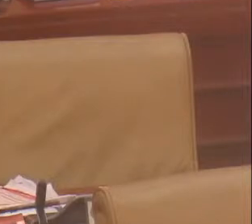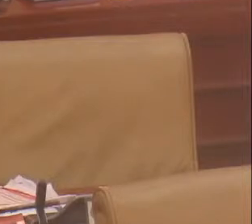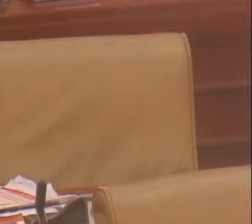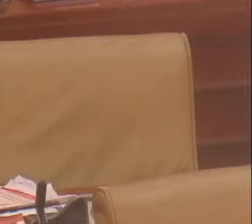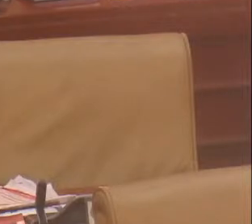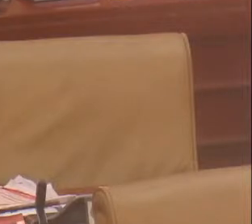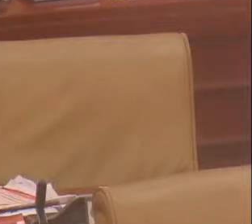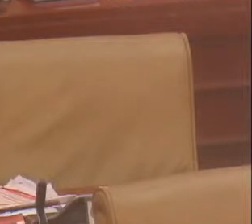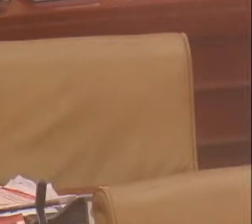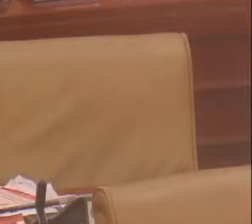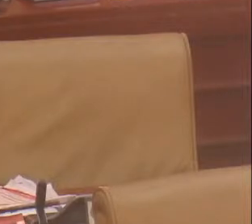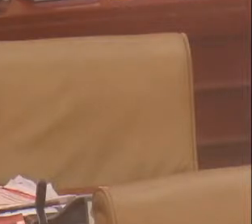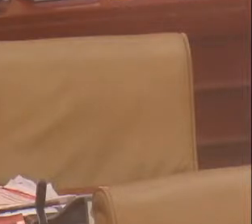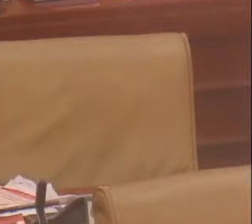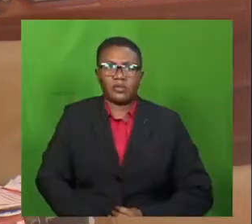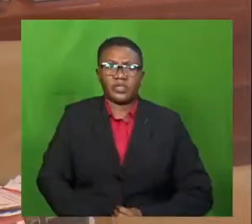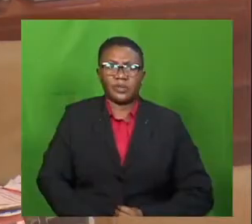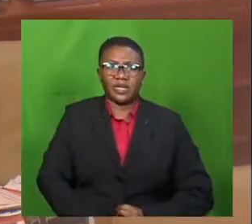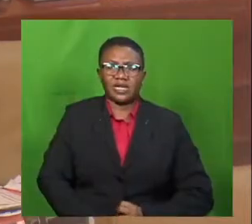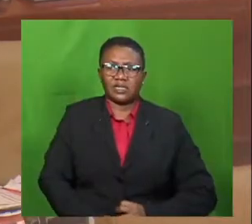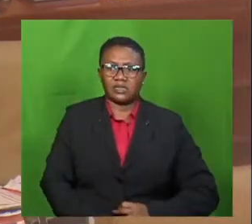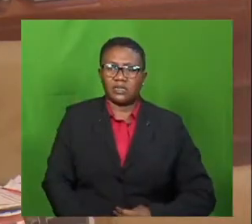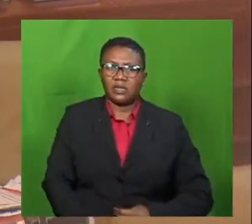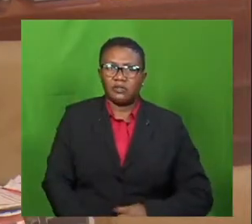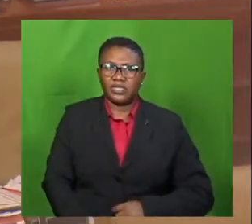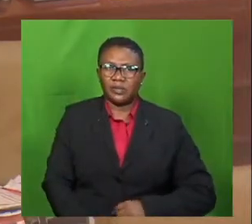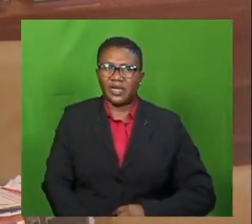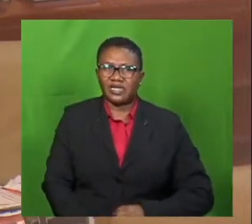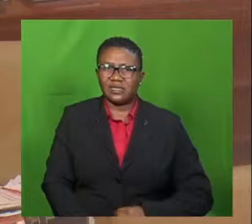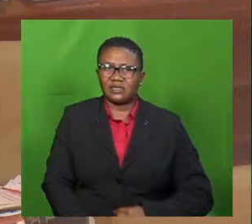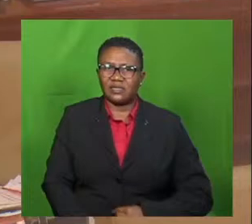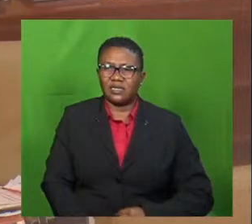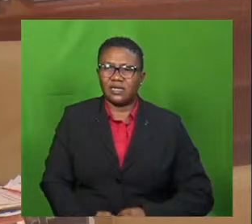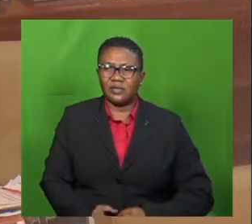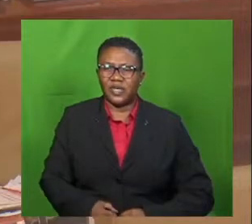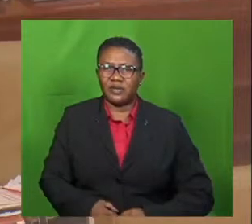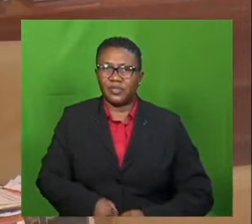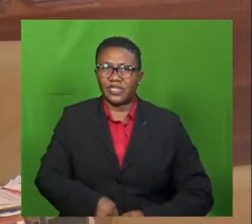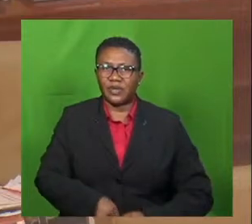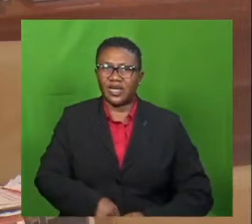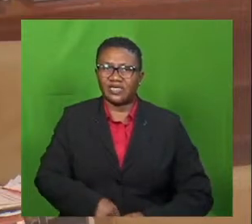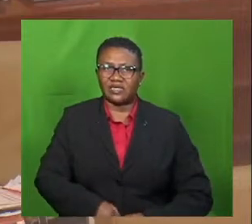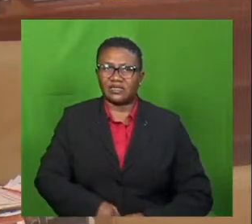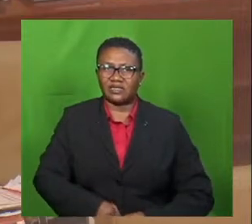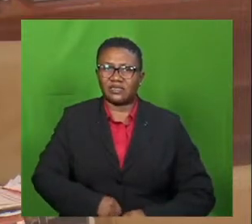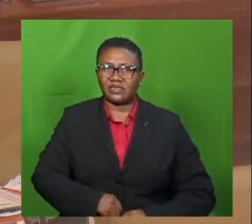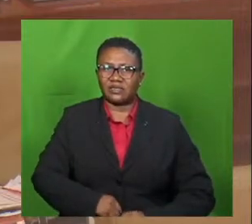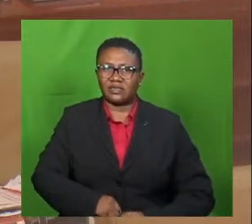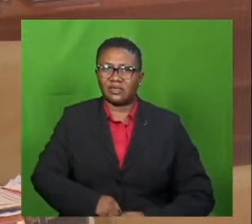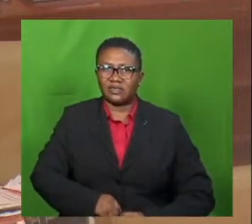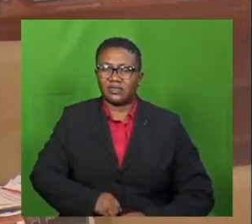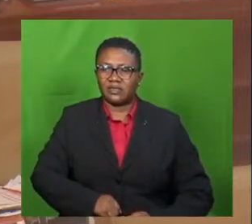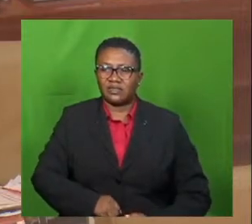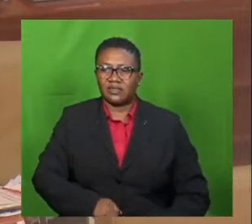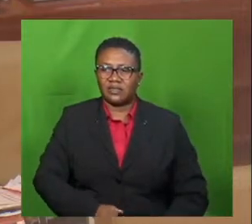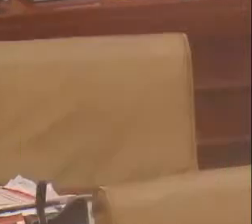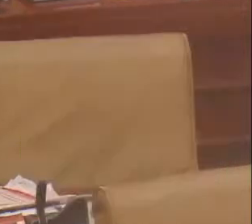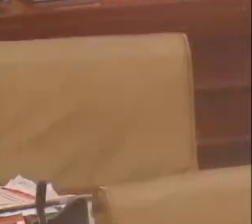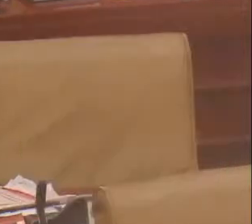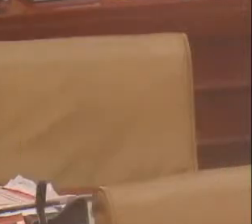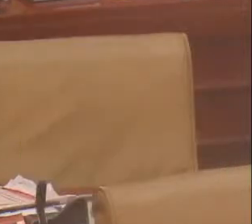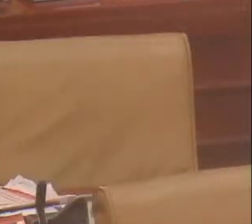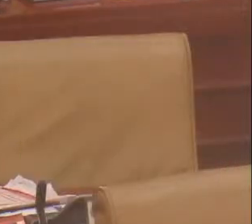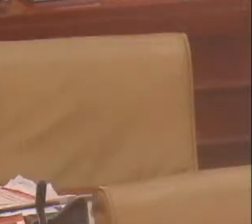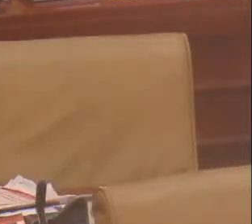day when we would have it recorded that value for money audits have been presented to committees. Thank you,